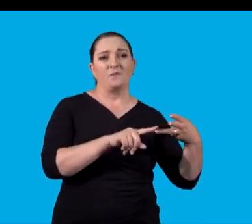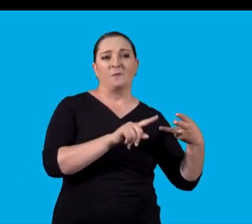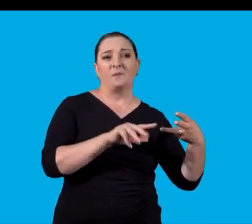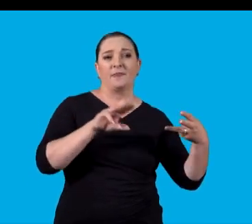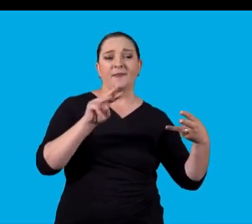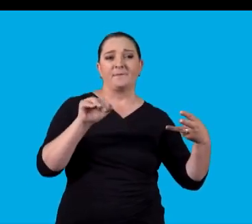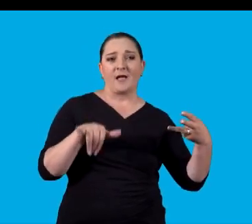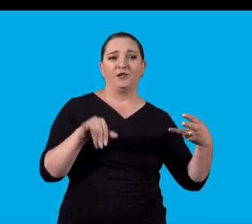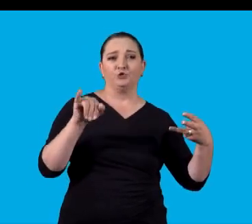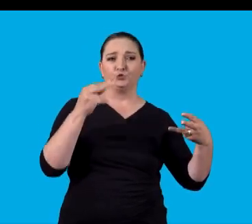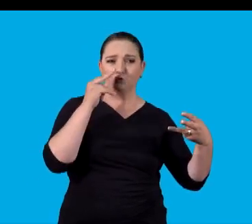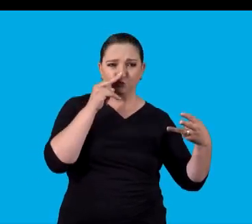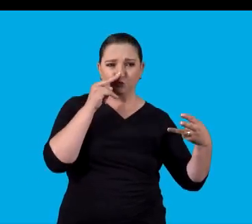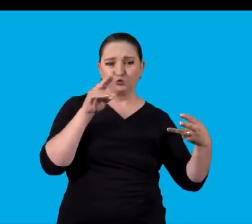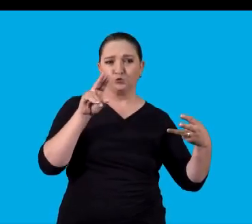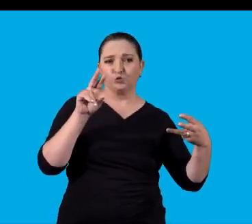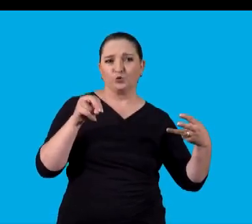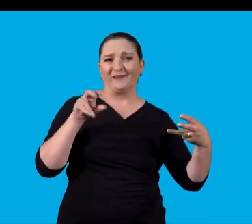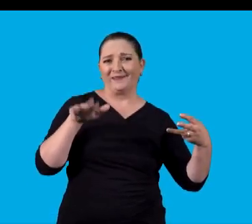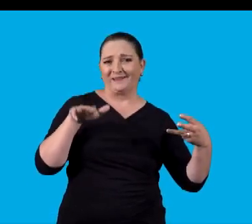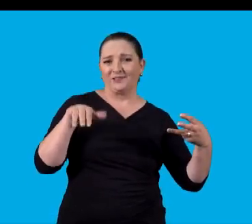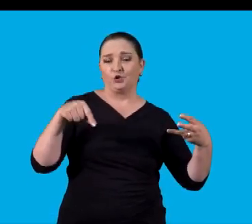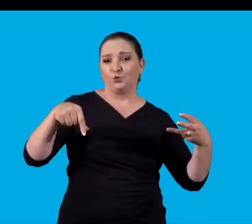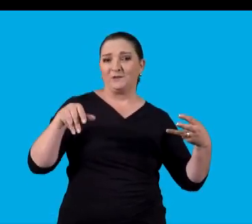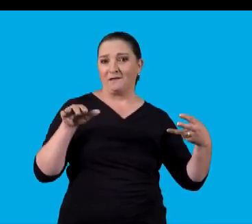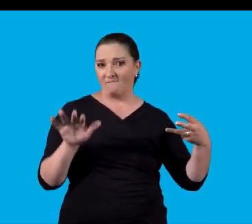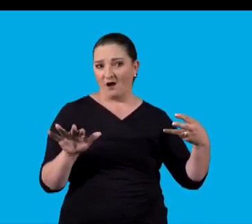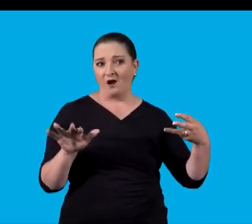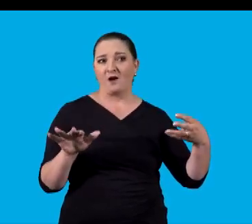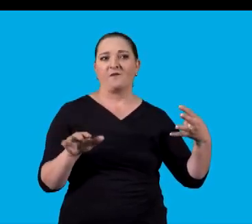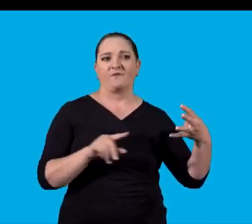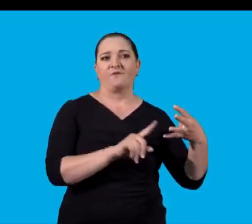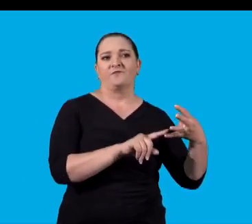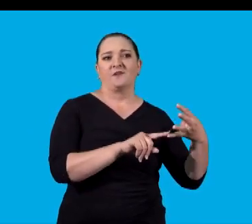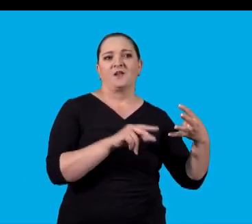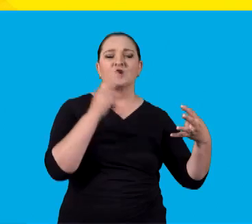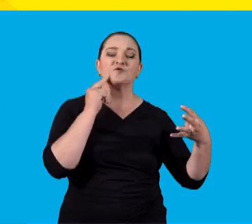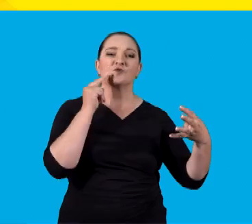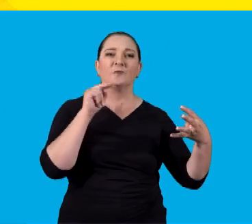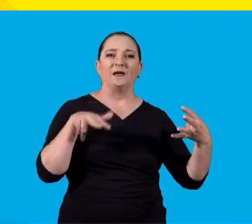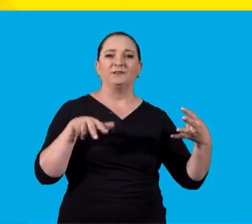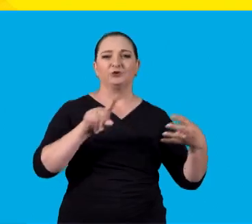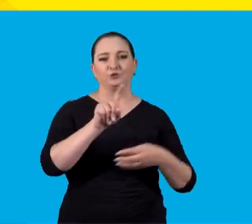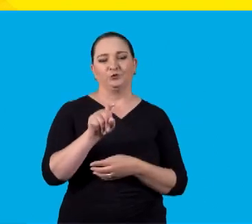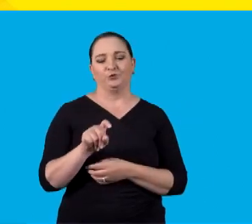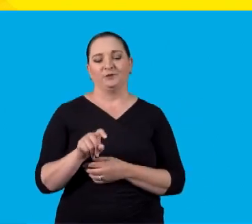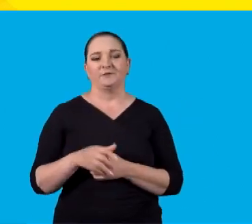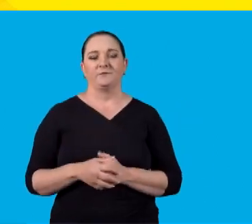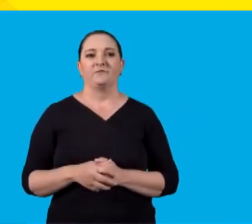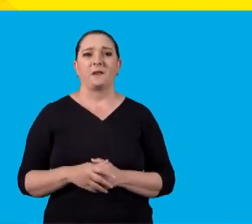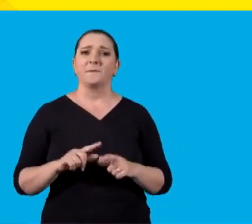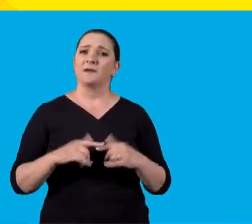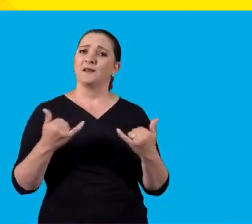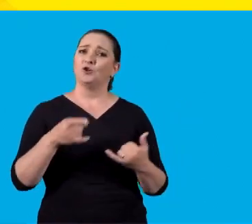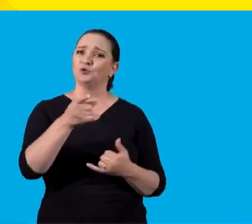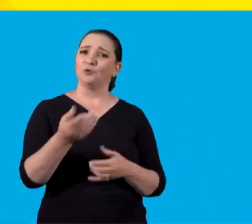November 2018 question 4. These are good examples that you can practice from. Dear learners, it is always a